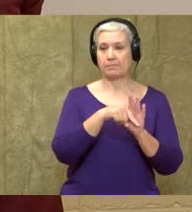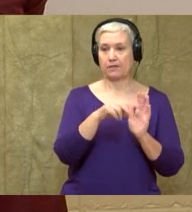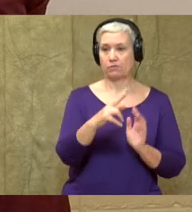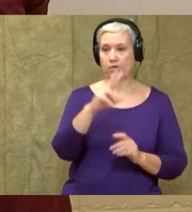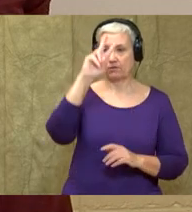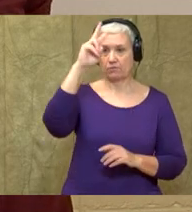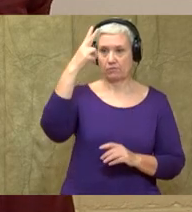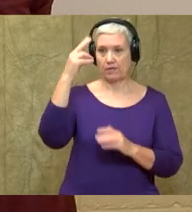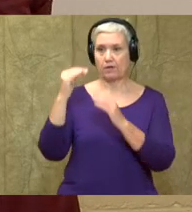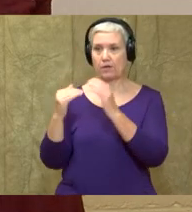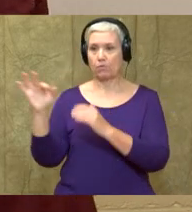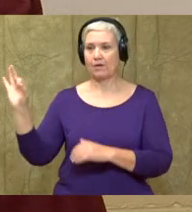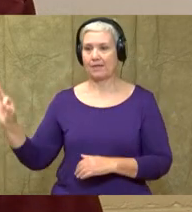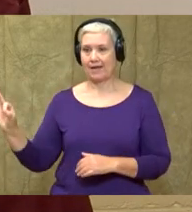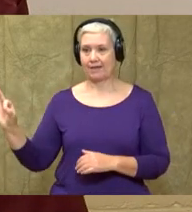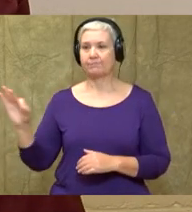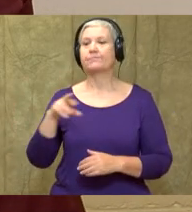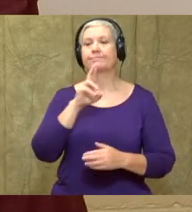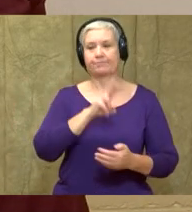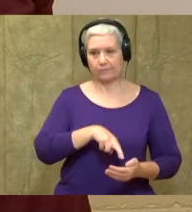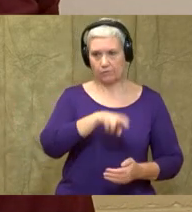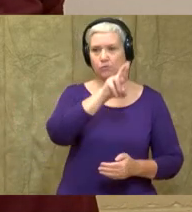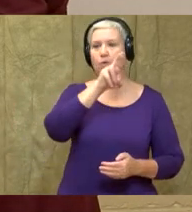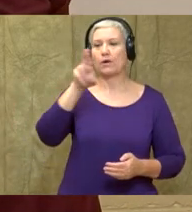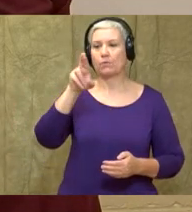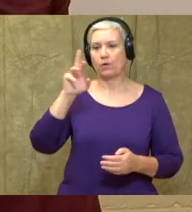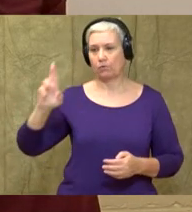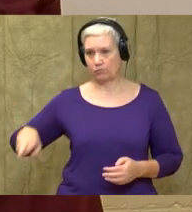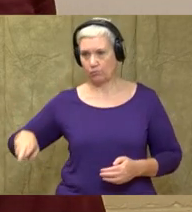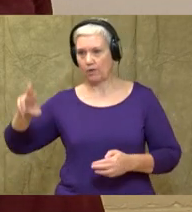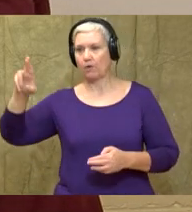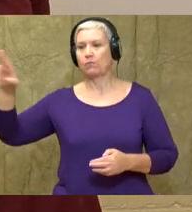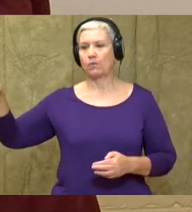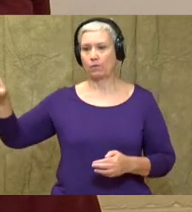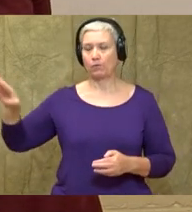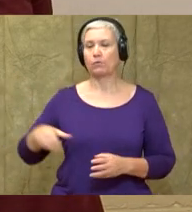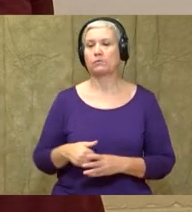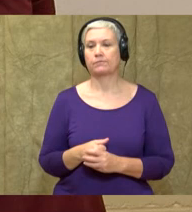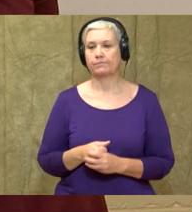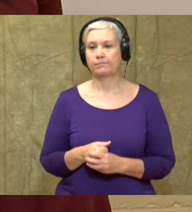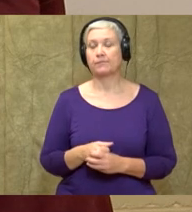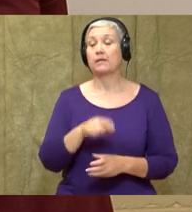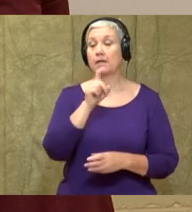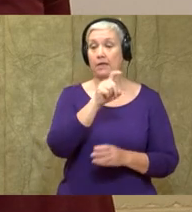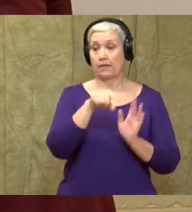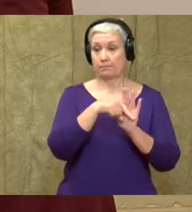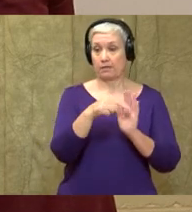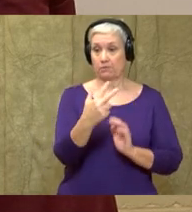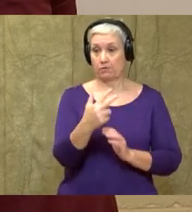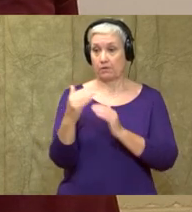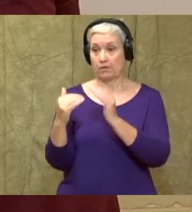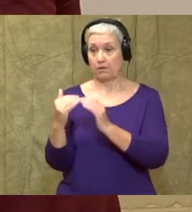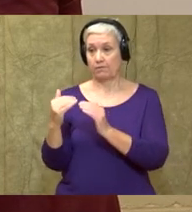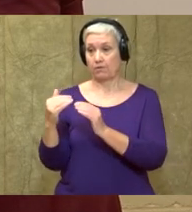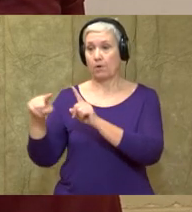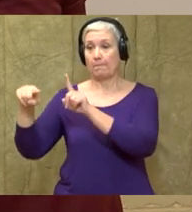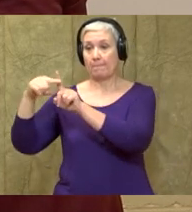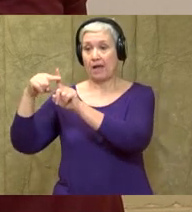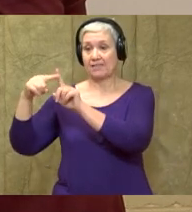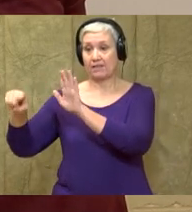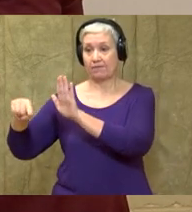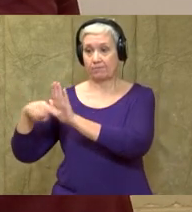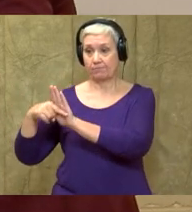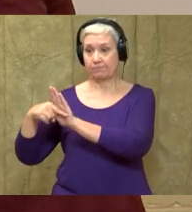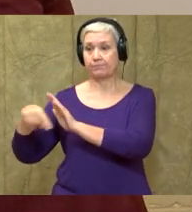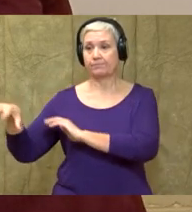is equal to 9. Again, we're going to take the square root of both sides, leaving us with x minus 3 is equal to positive or negative